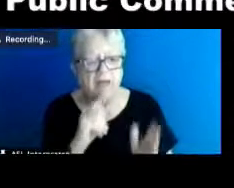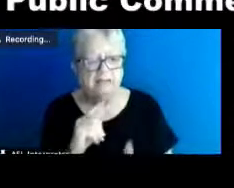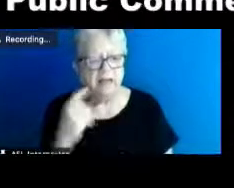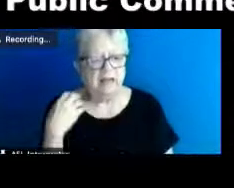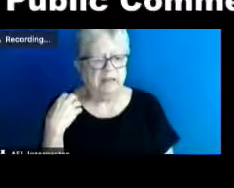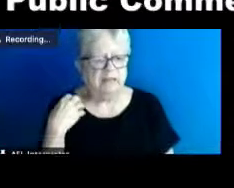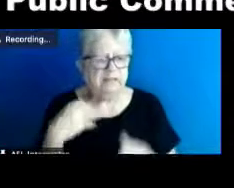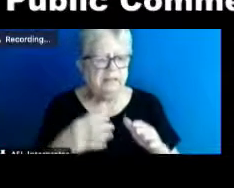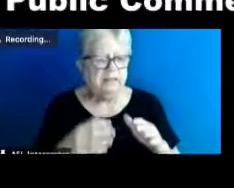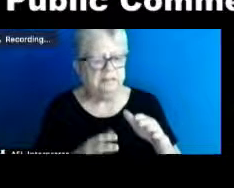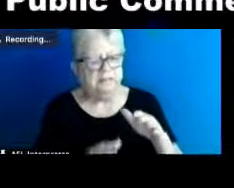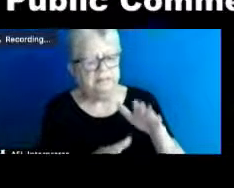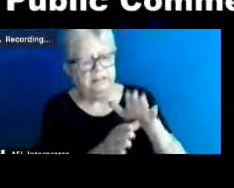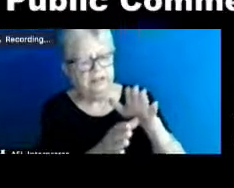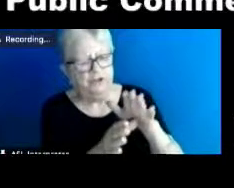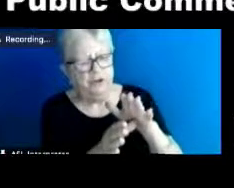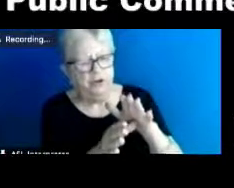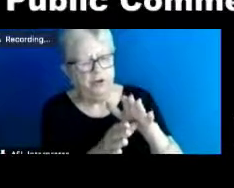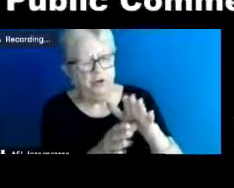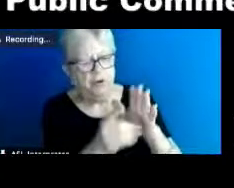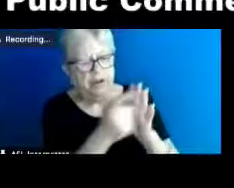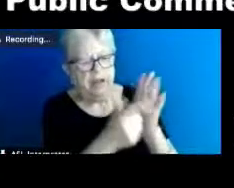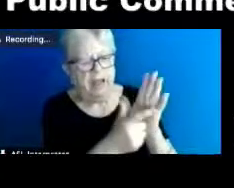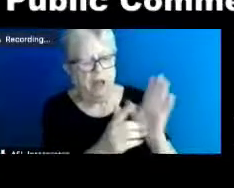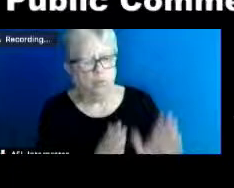our compensation,